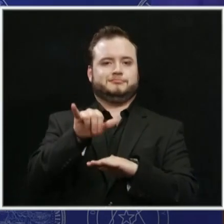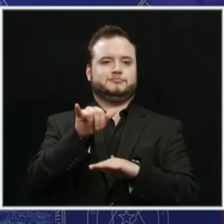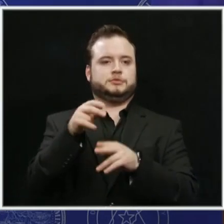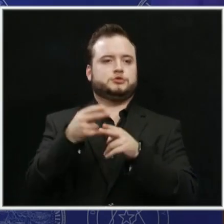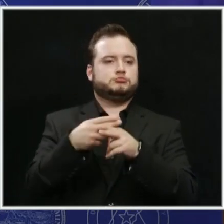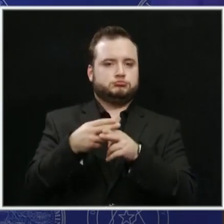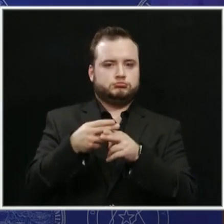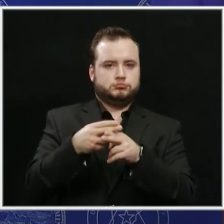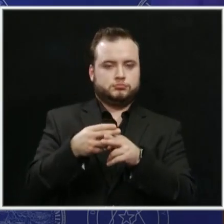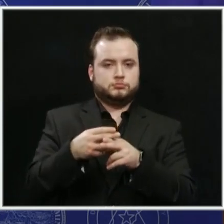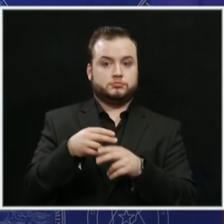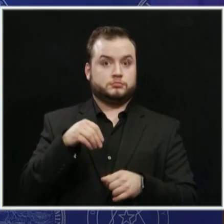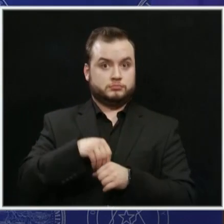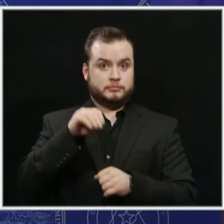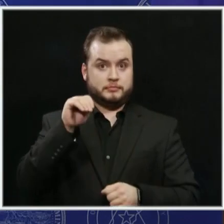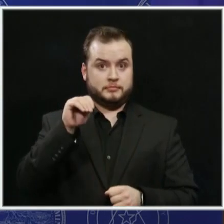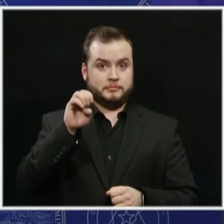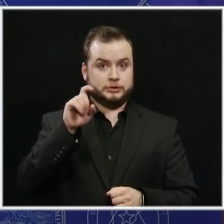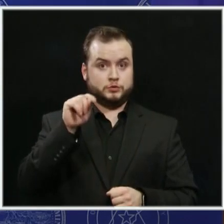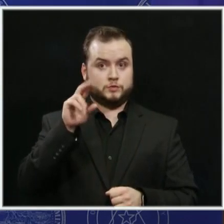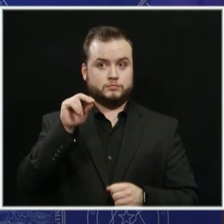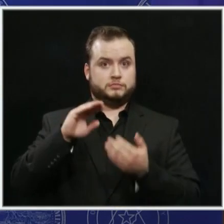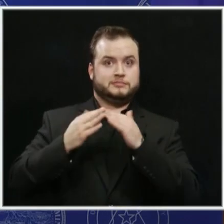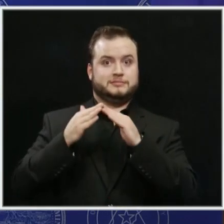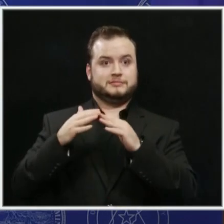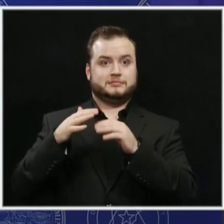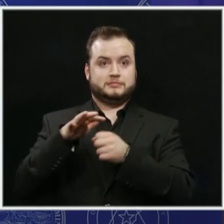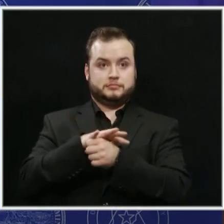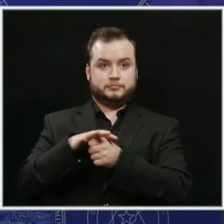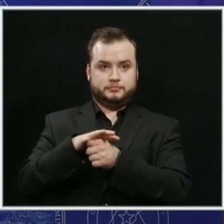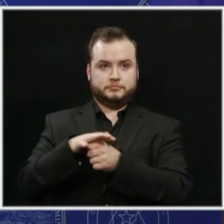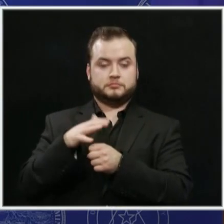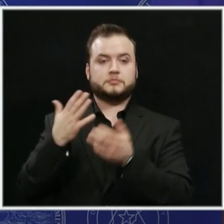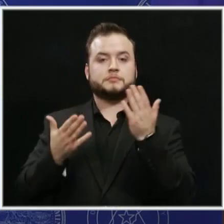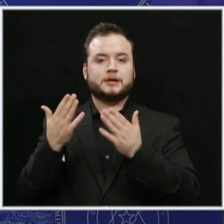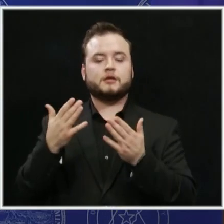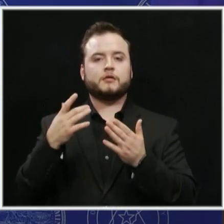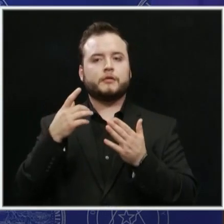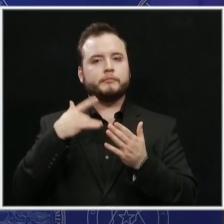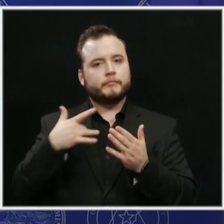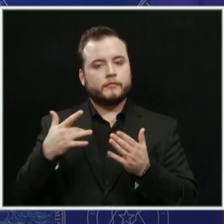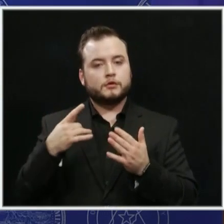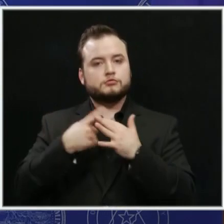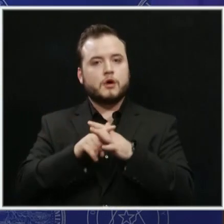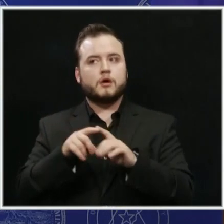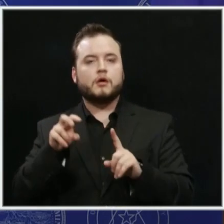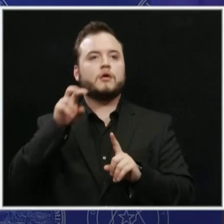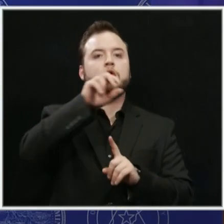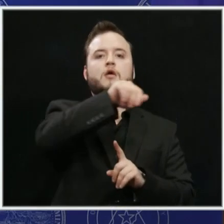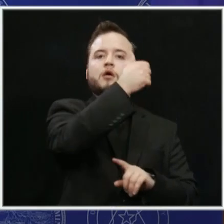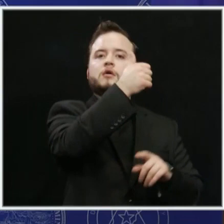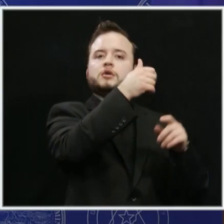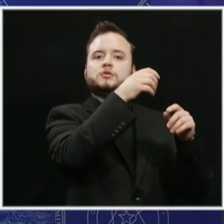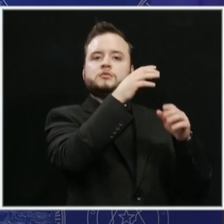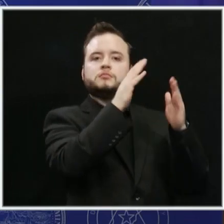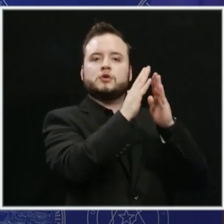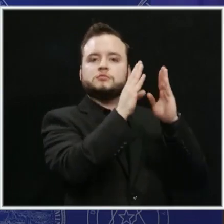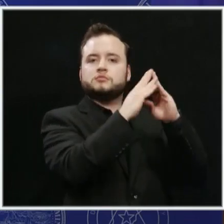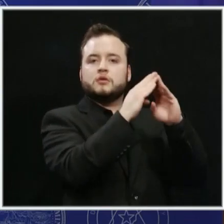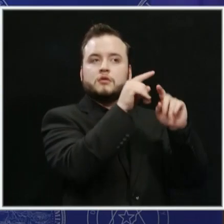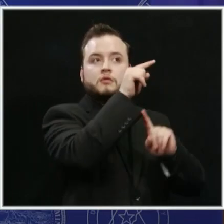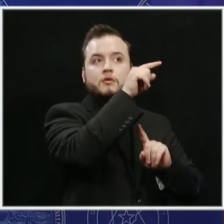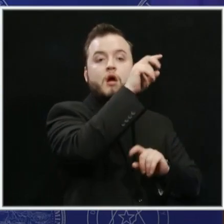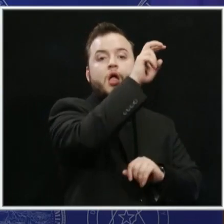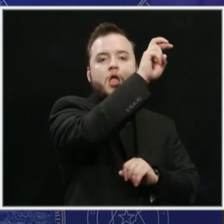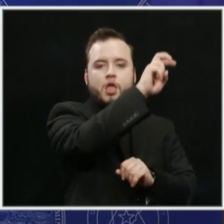those cases didn't originate in Fergus Falls or didn't originate in other places and were transferred into a referral center. So a lot of our planning really